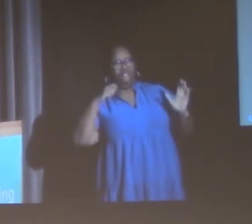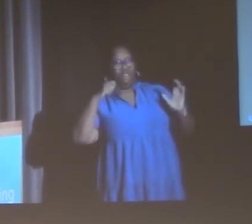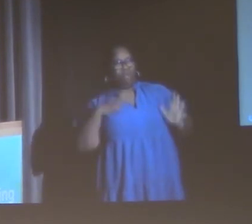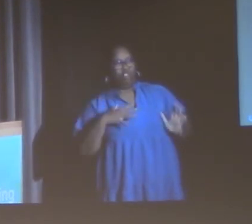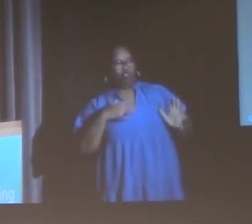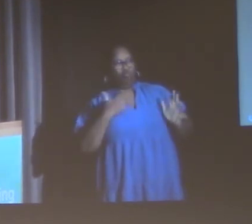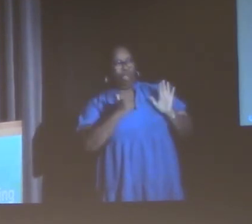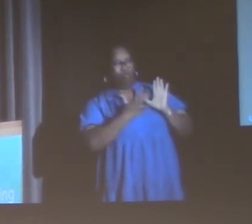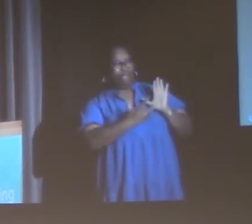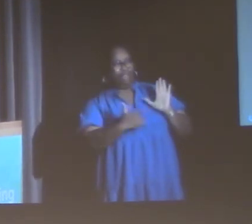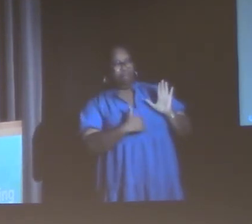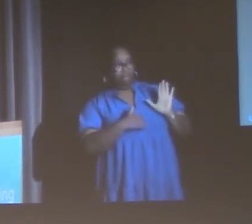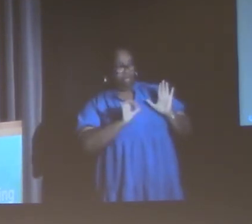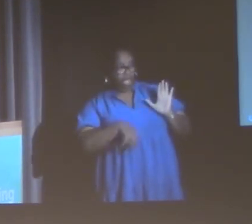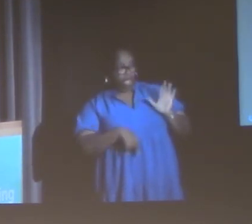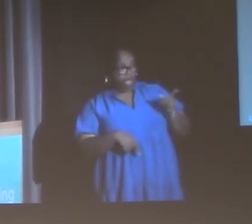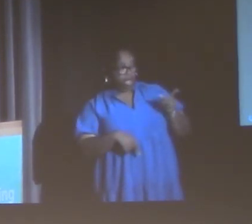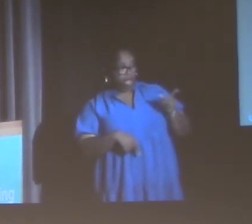outside?